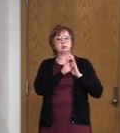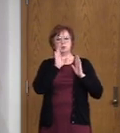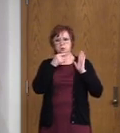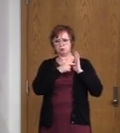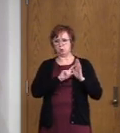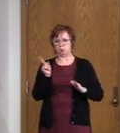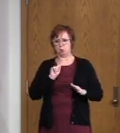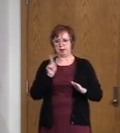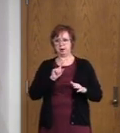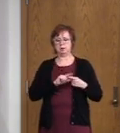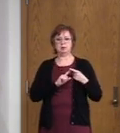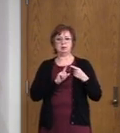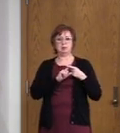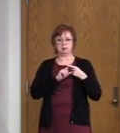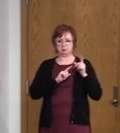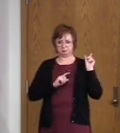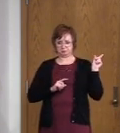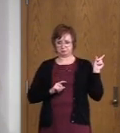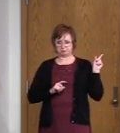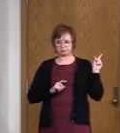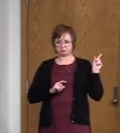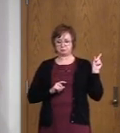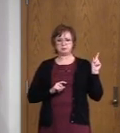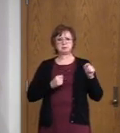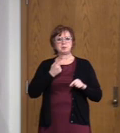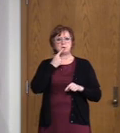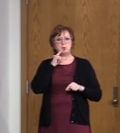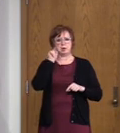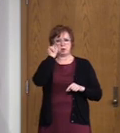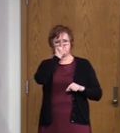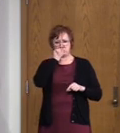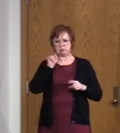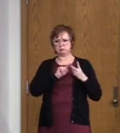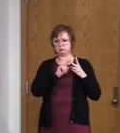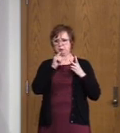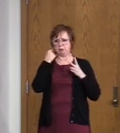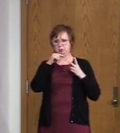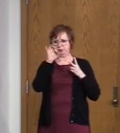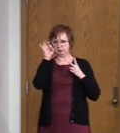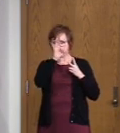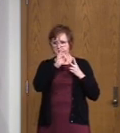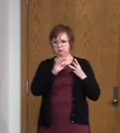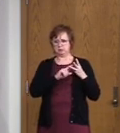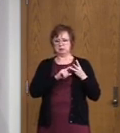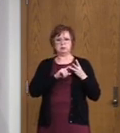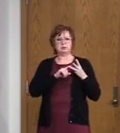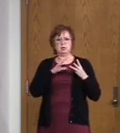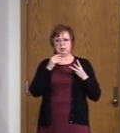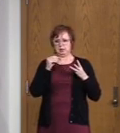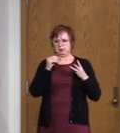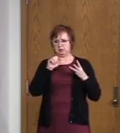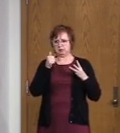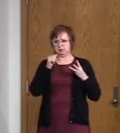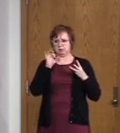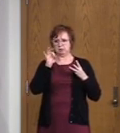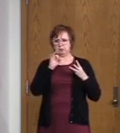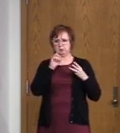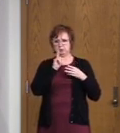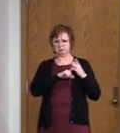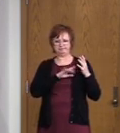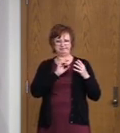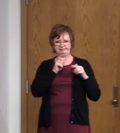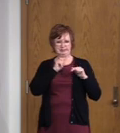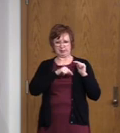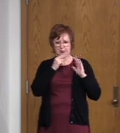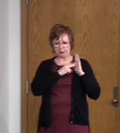slide shows the far north and the north. The red dots, green dots, and yellow dots represent the type of clinics. It's hard to see on